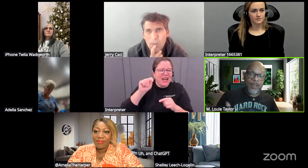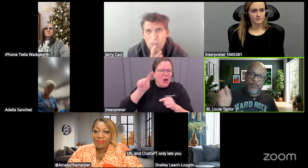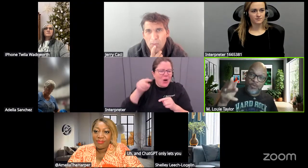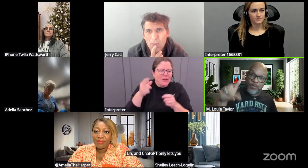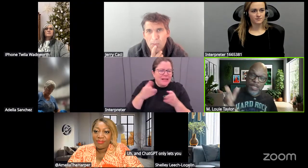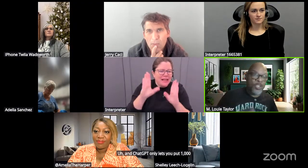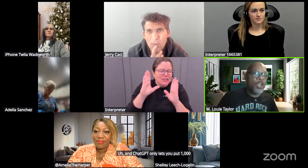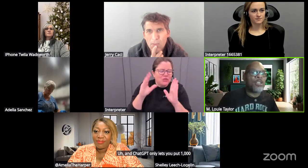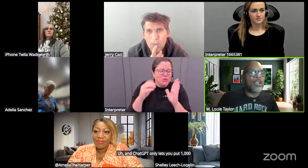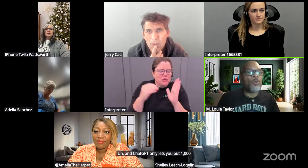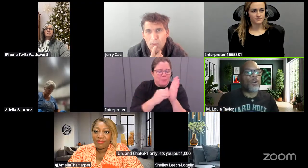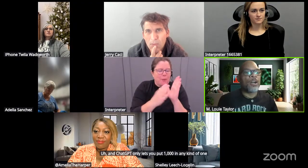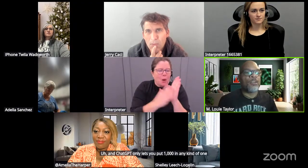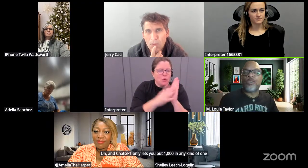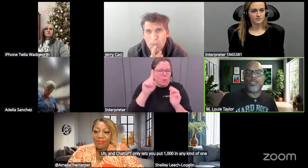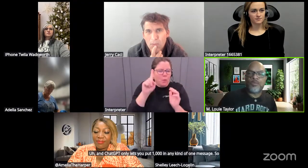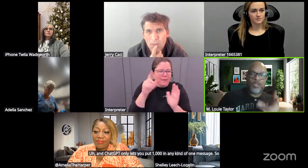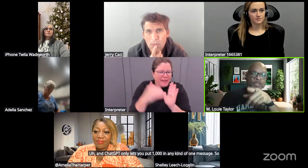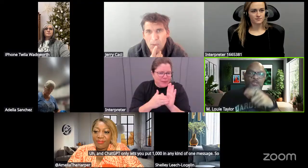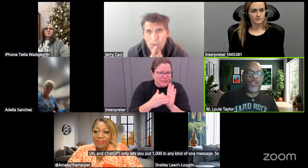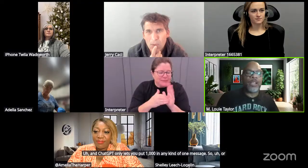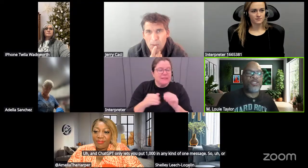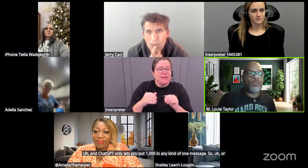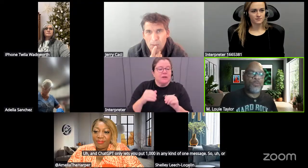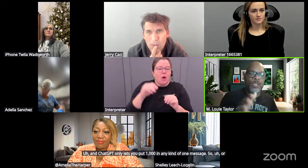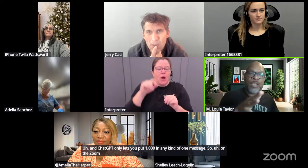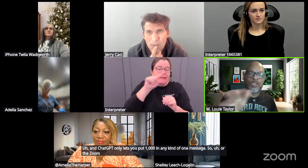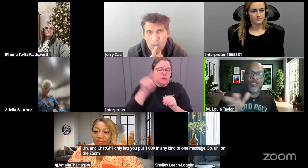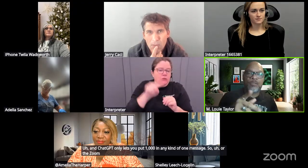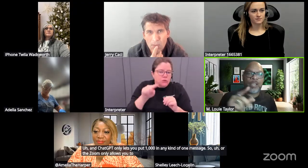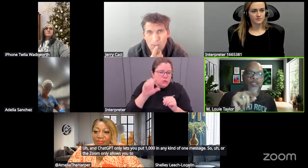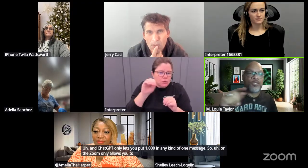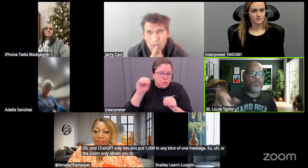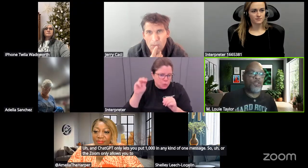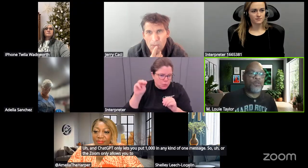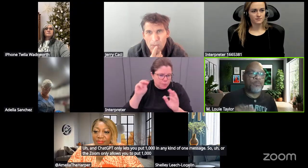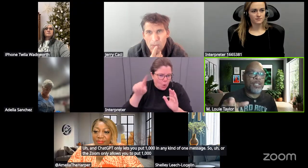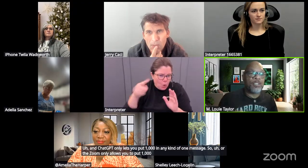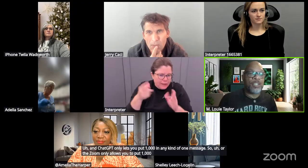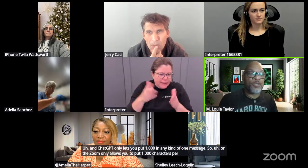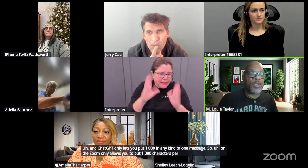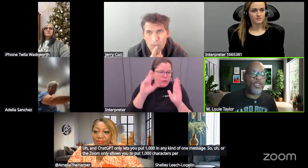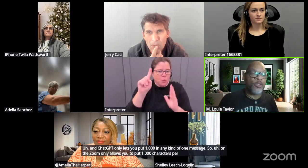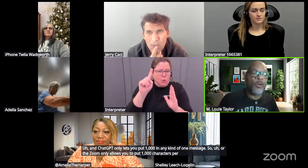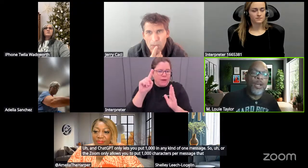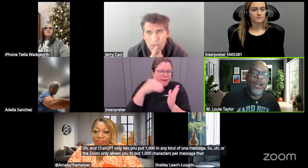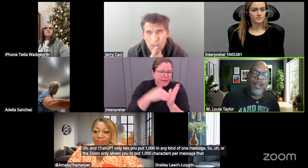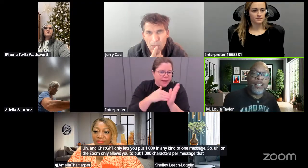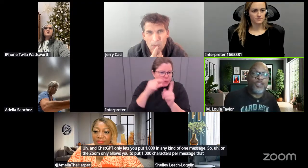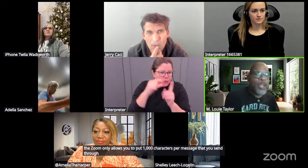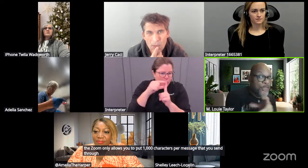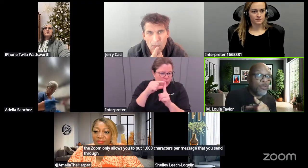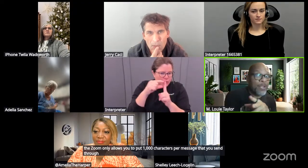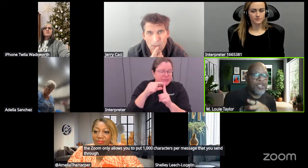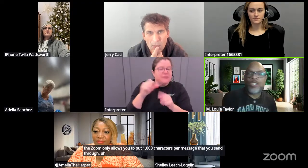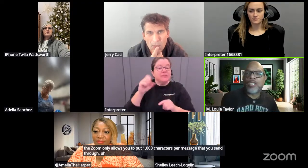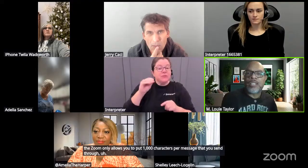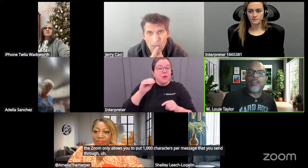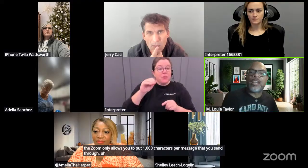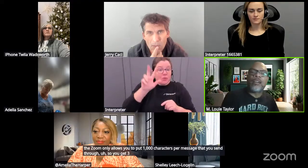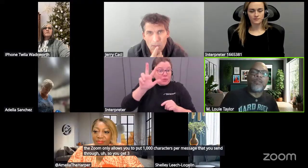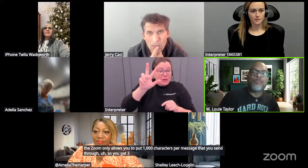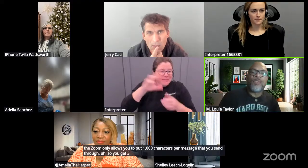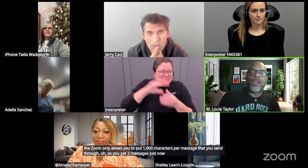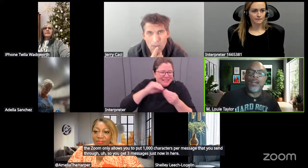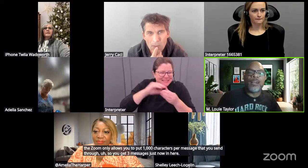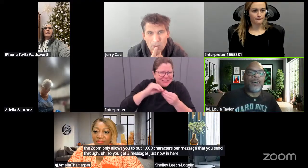any kind of one message. So, or the Zoom only allows you to put 1,000 characters per message that you send through. So you got 3 messages just now